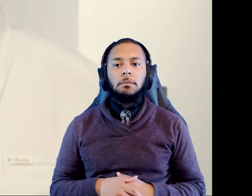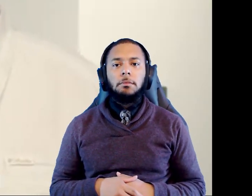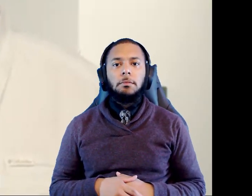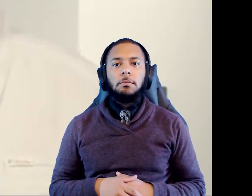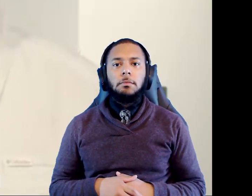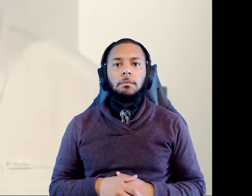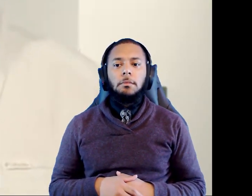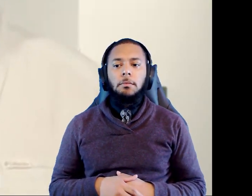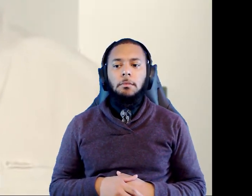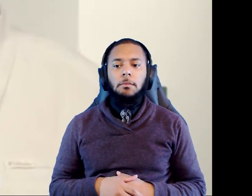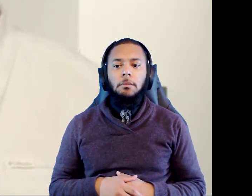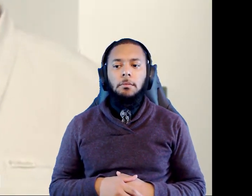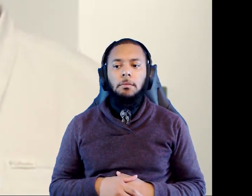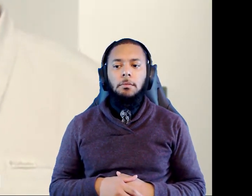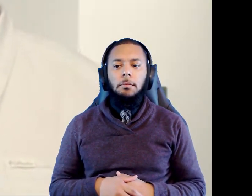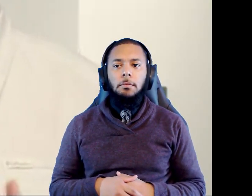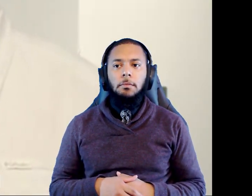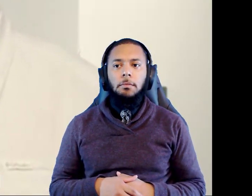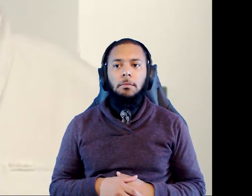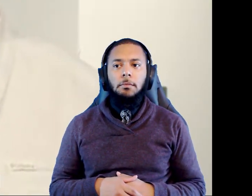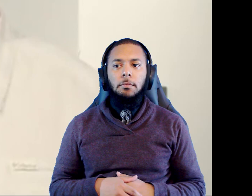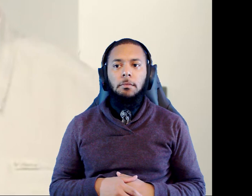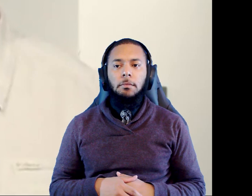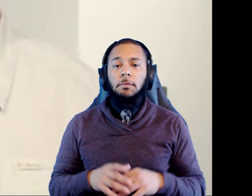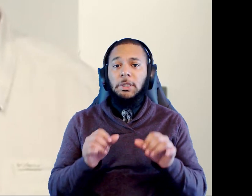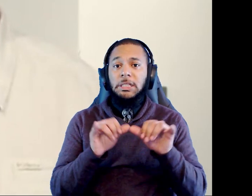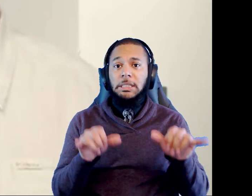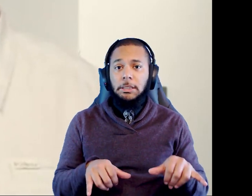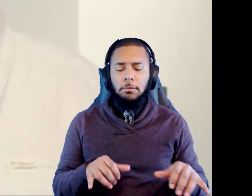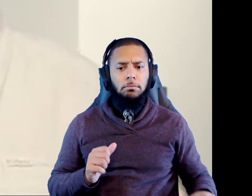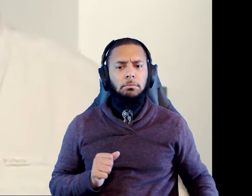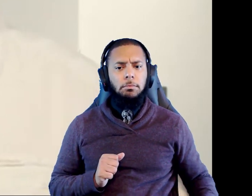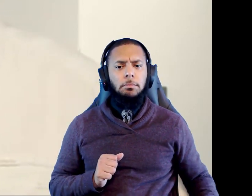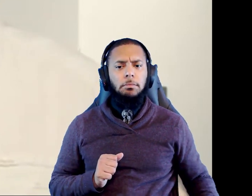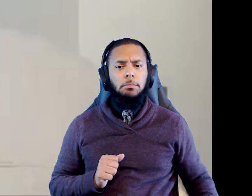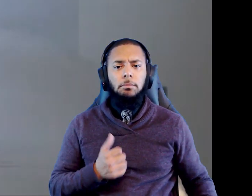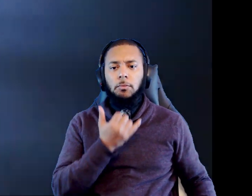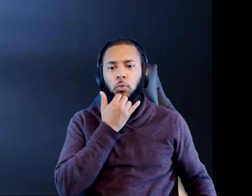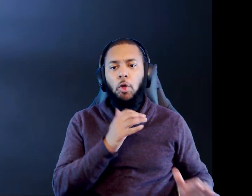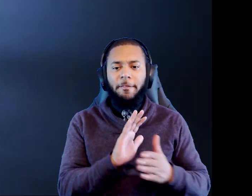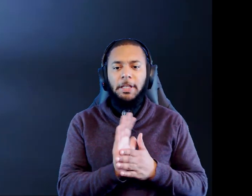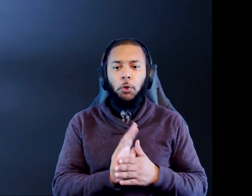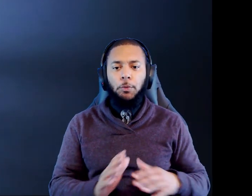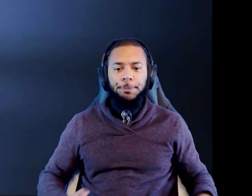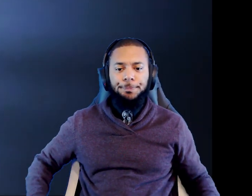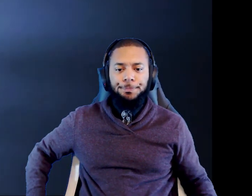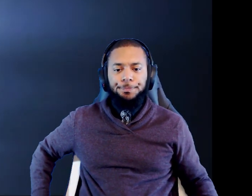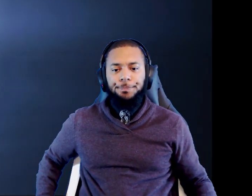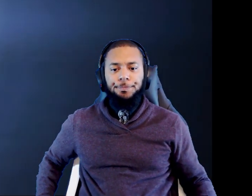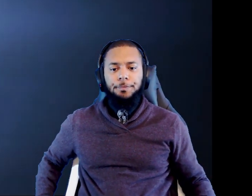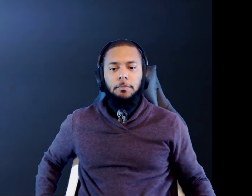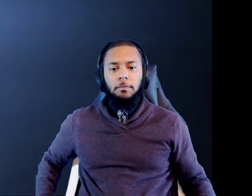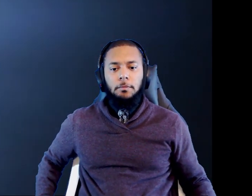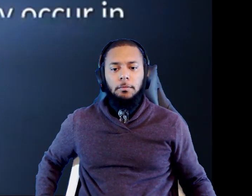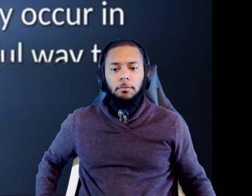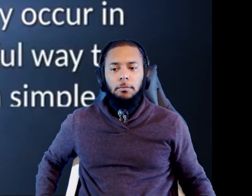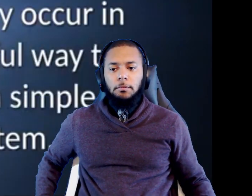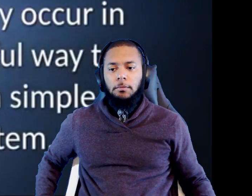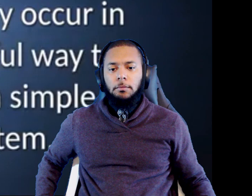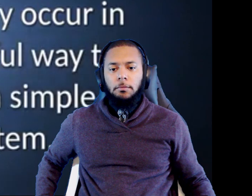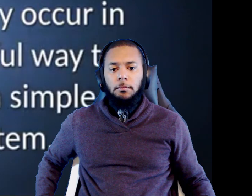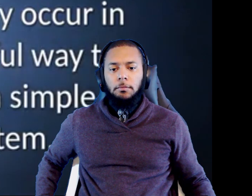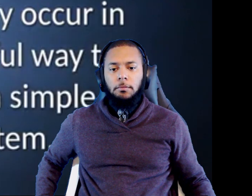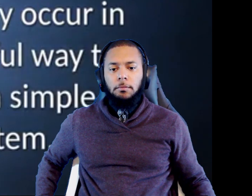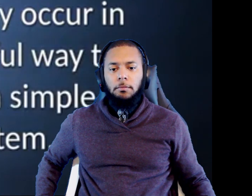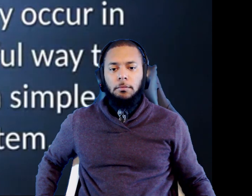When talking about systems, we also have to talk about the difference between a closed system and an open system. A closed system is an